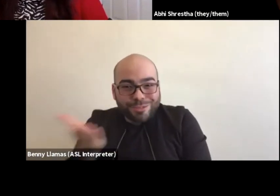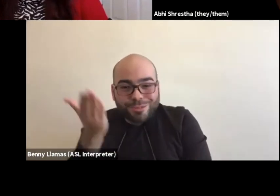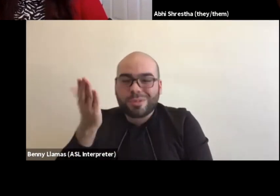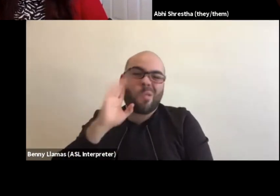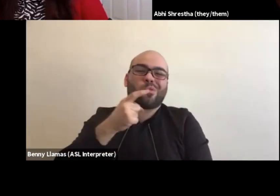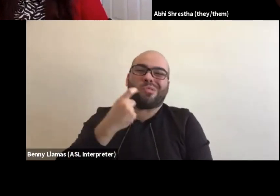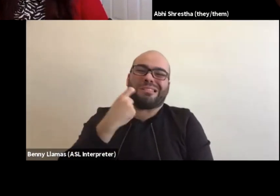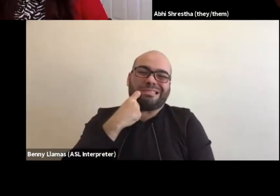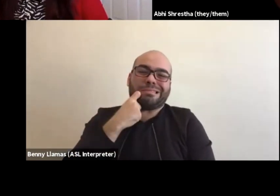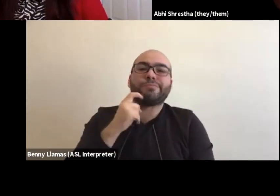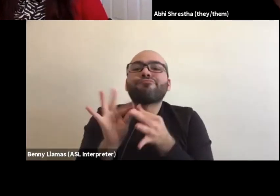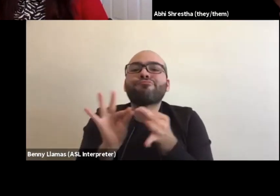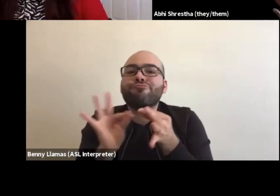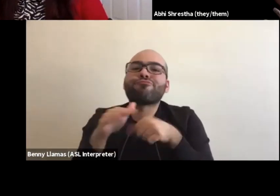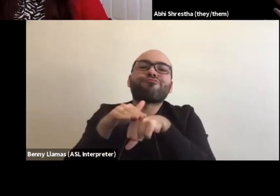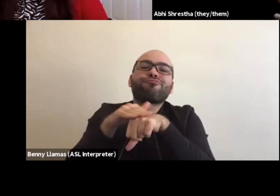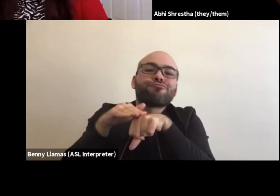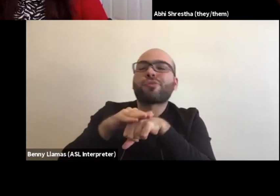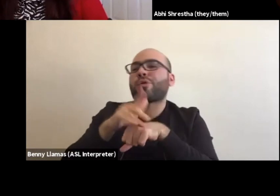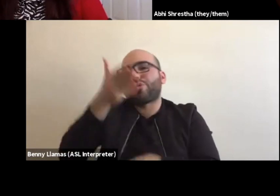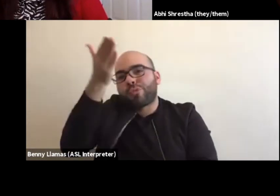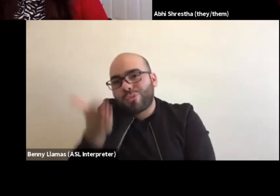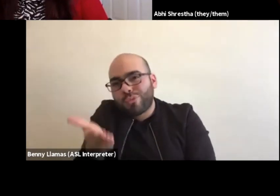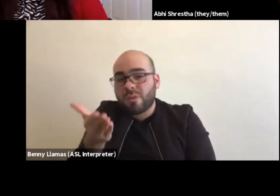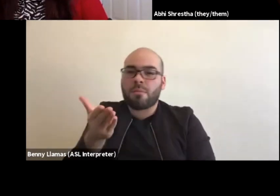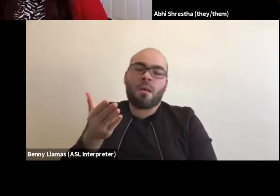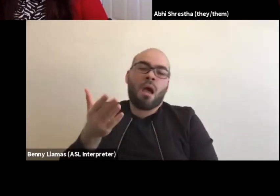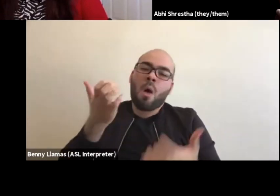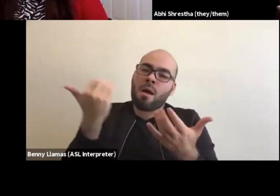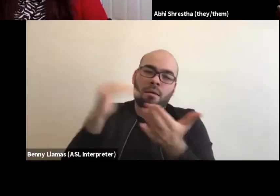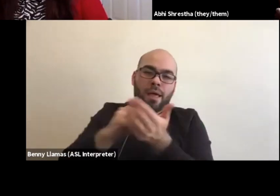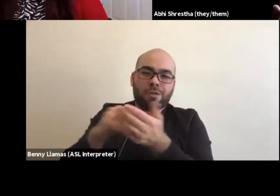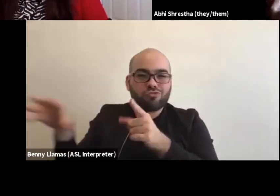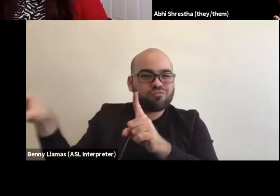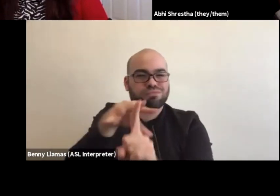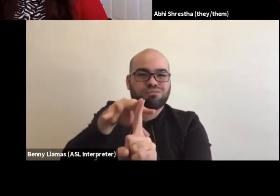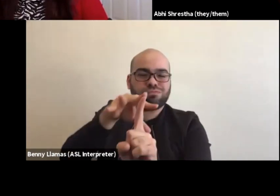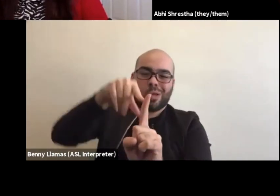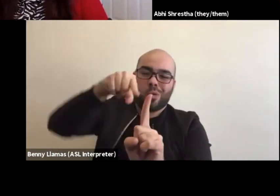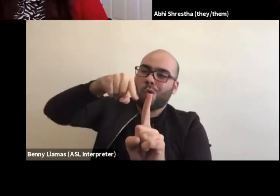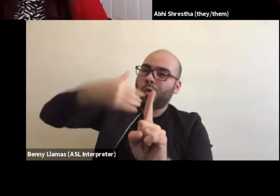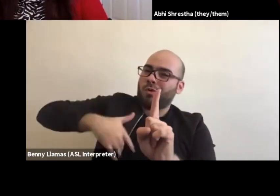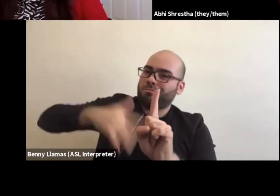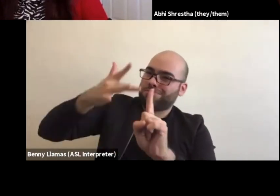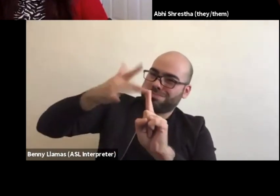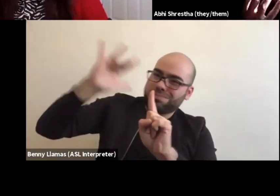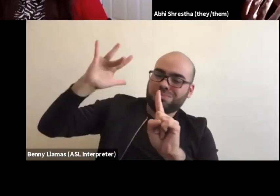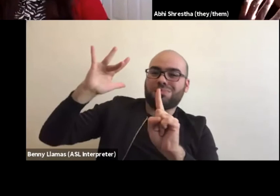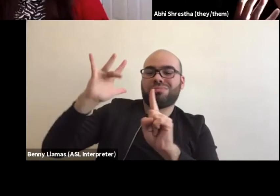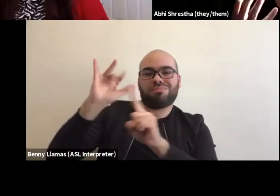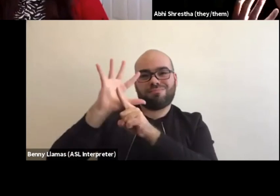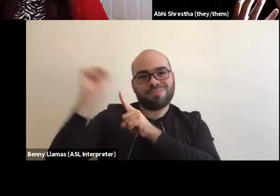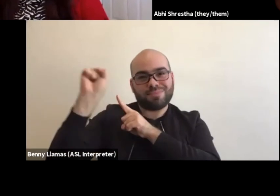earlier about who you are, but I just wanted to shout out how really awesome and exciting this is. Thank you.